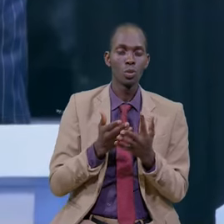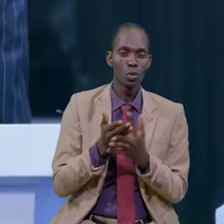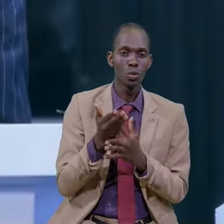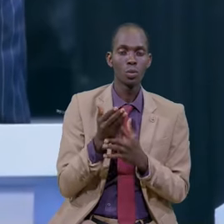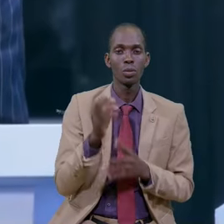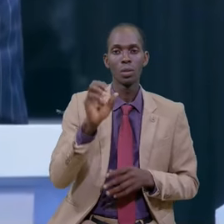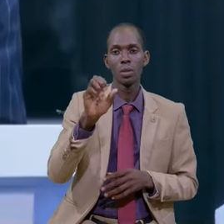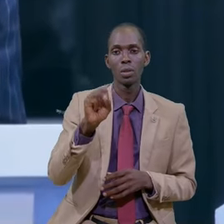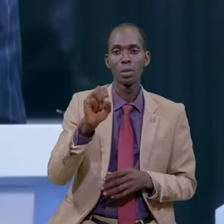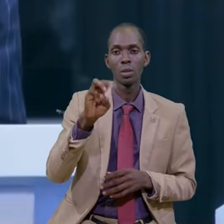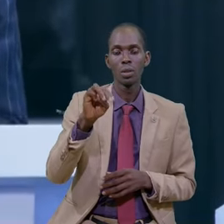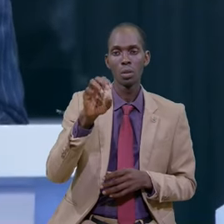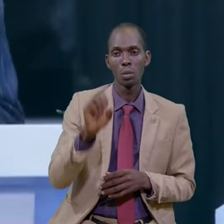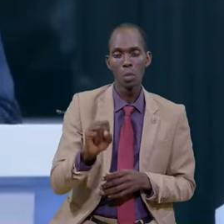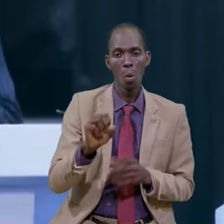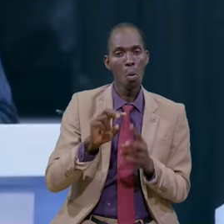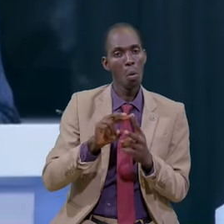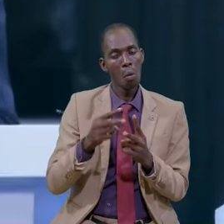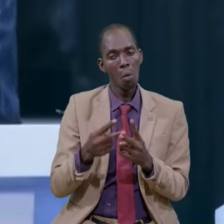addresss or